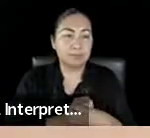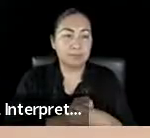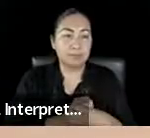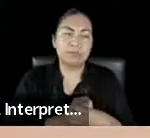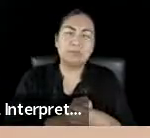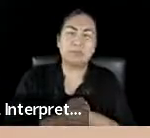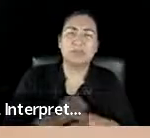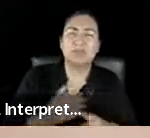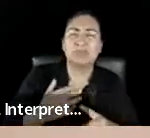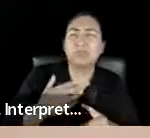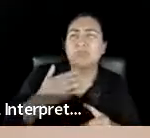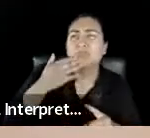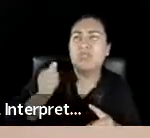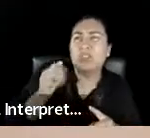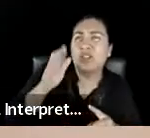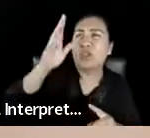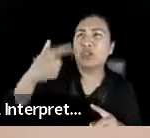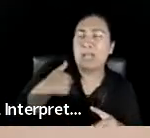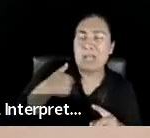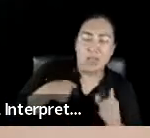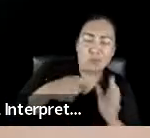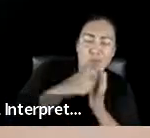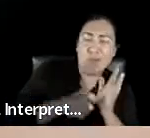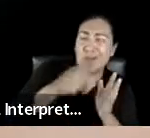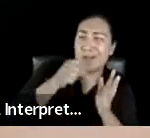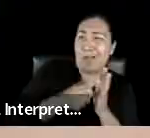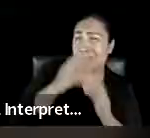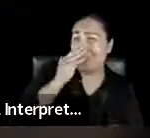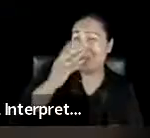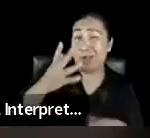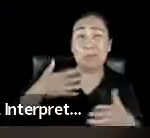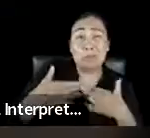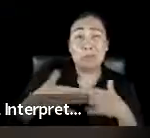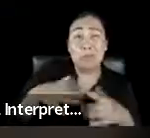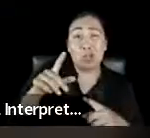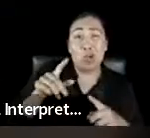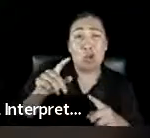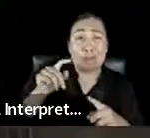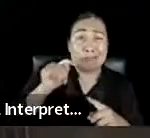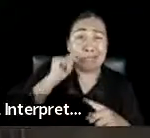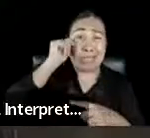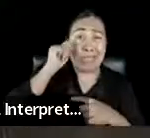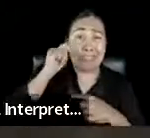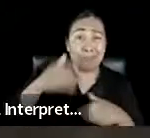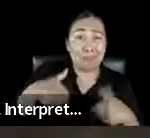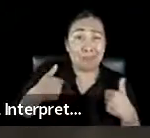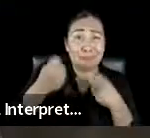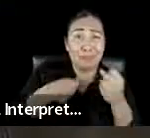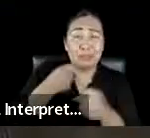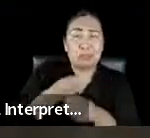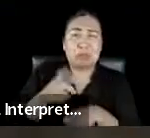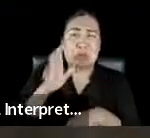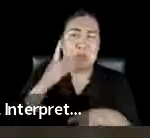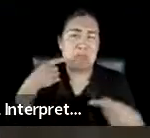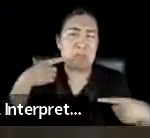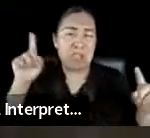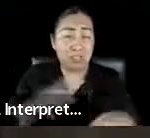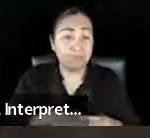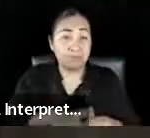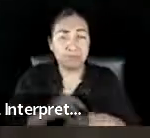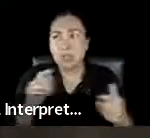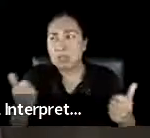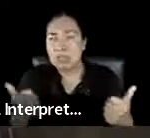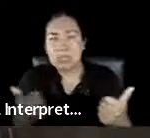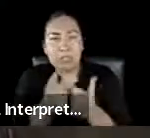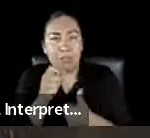Dear future me, I am writing this letter to let you know that although your teenagers were hard, you will make it. All of these challenges you face, the